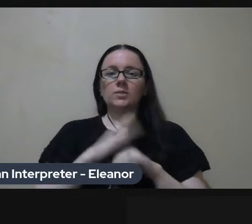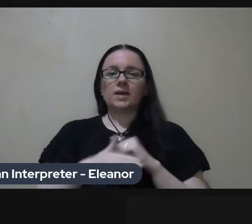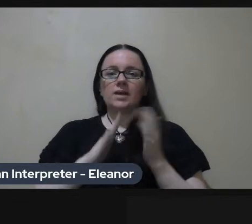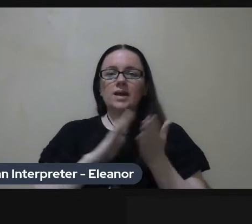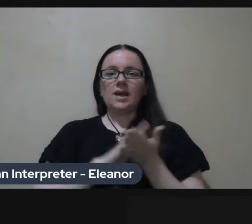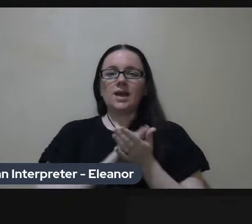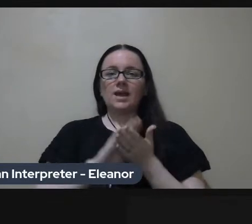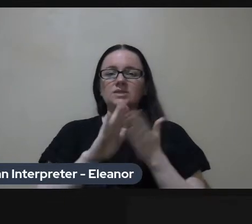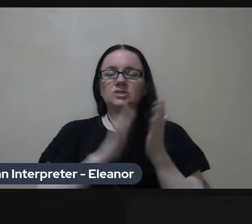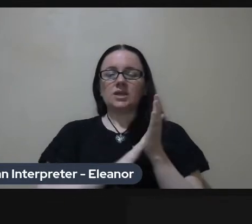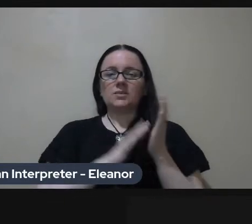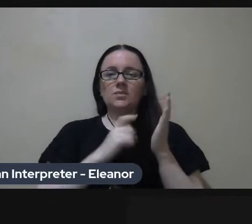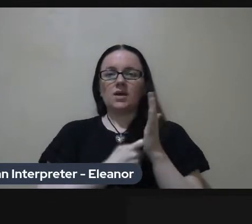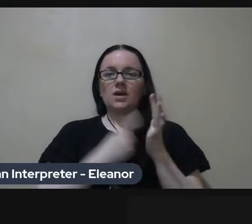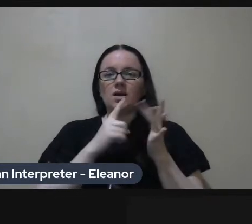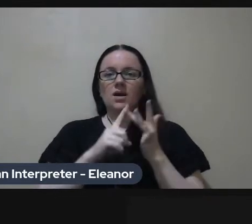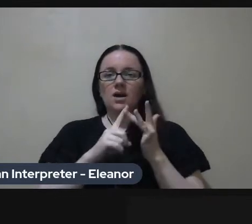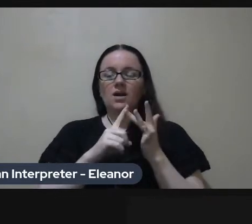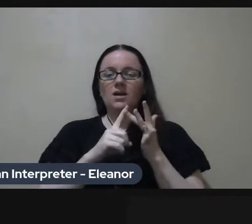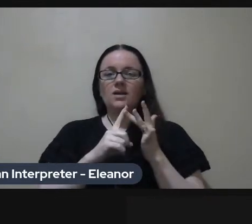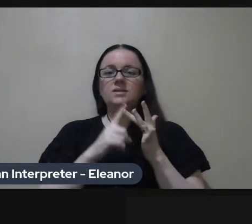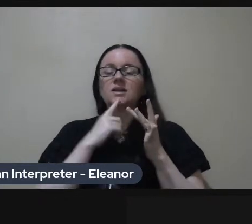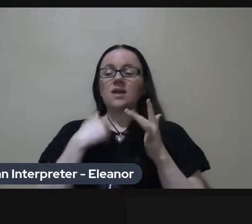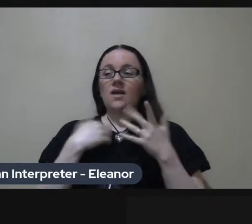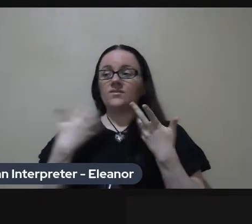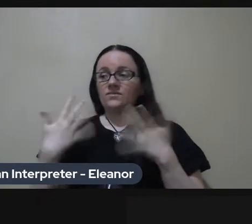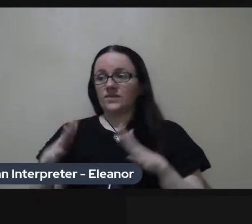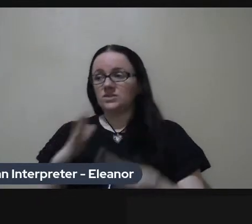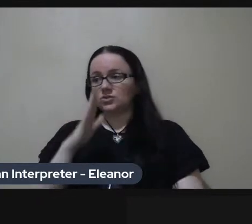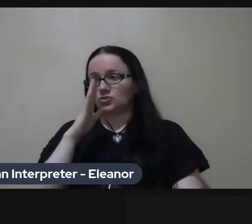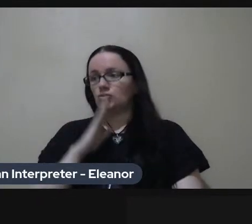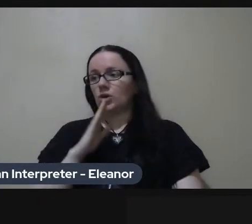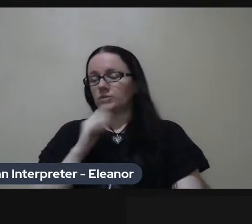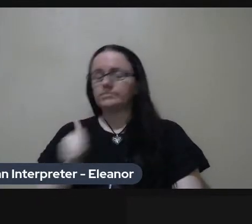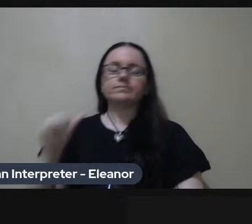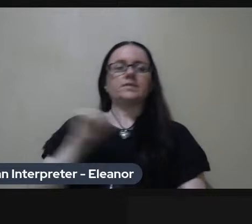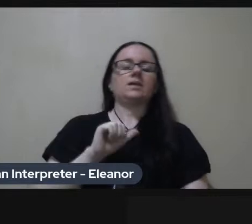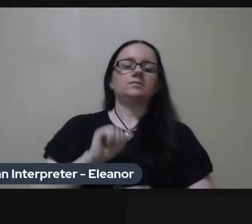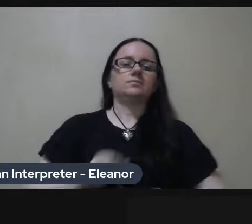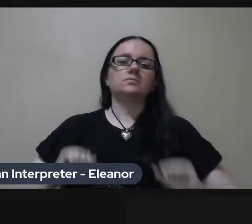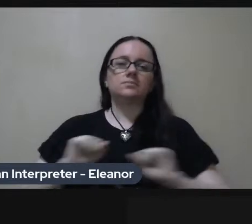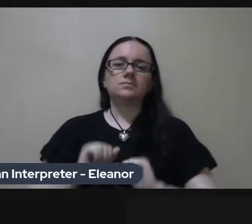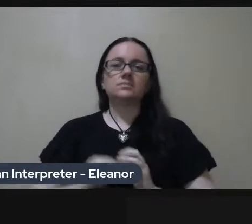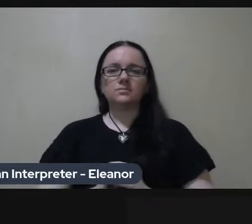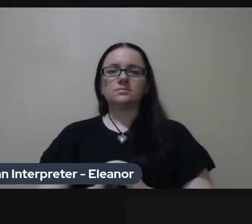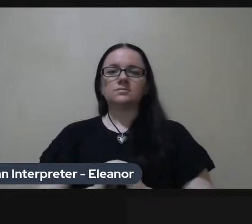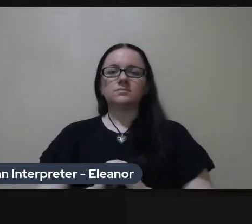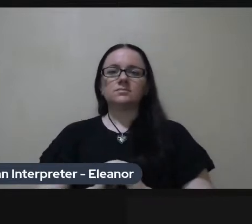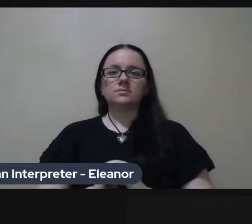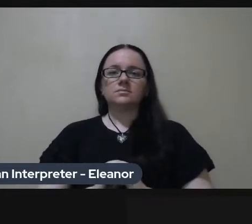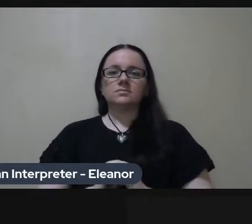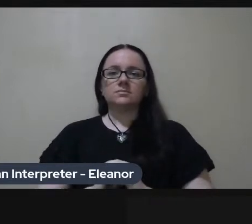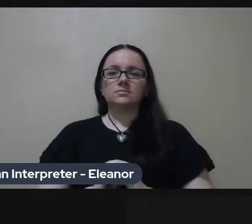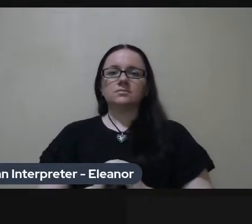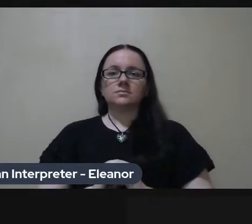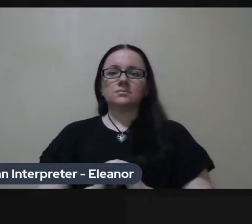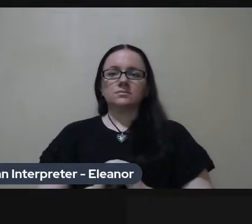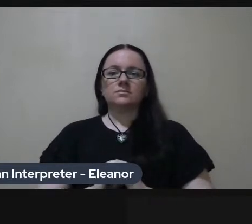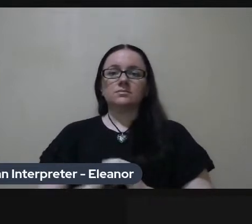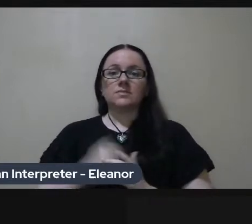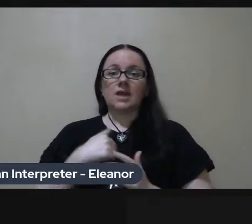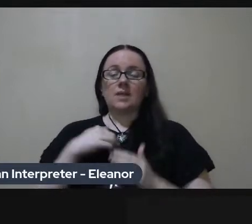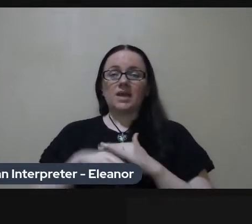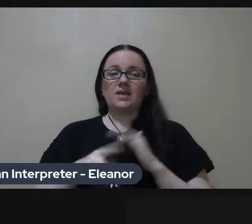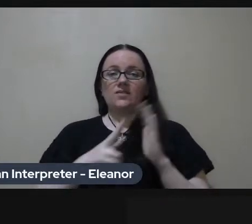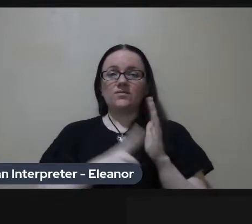project called I Rebound After Stroke, and tell you that I'm actually coming to you from rural